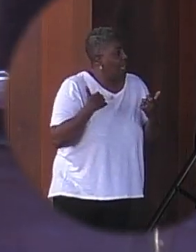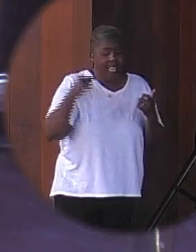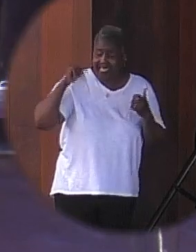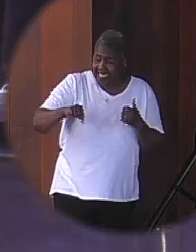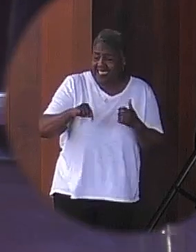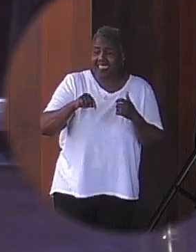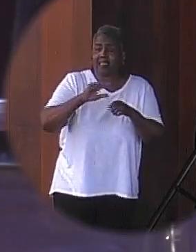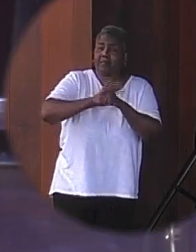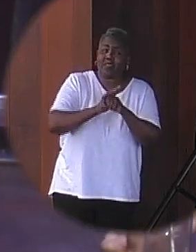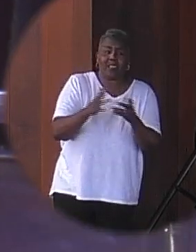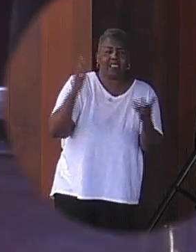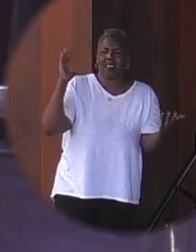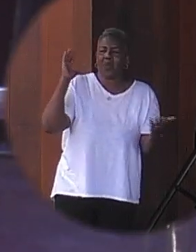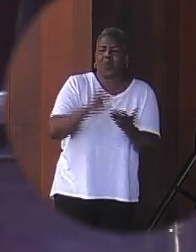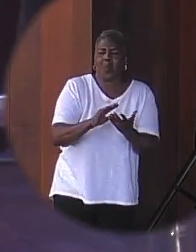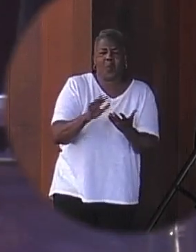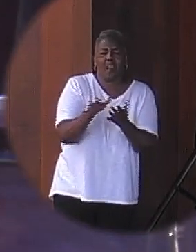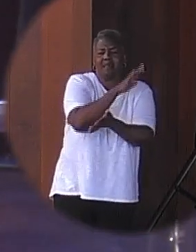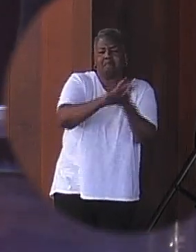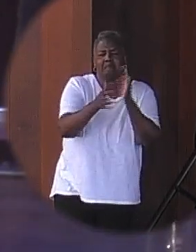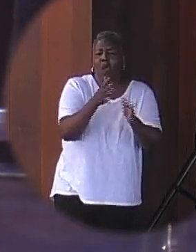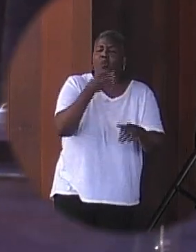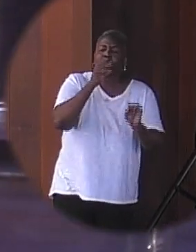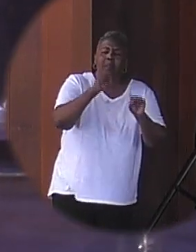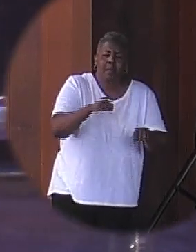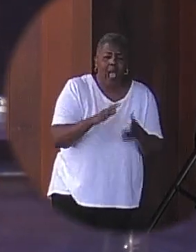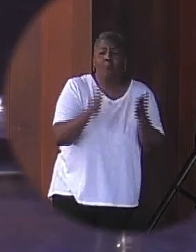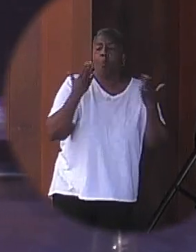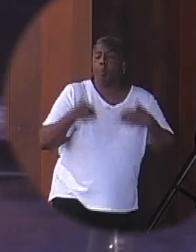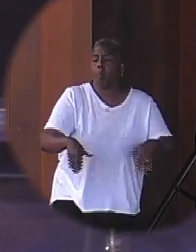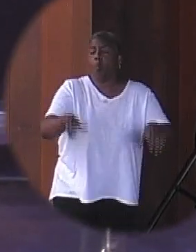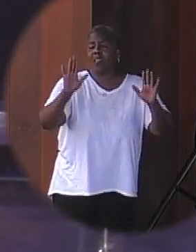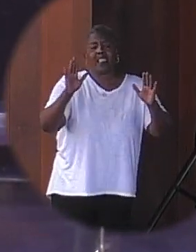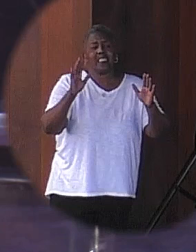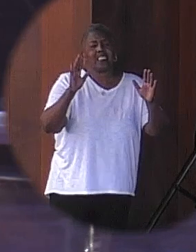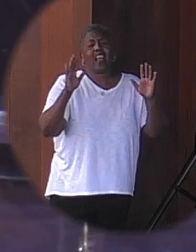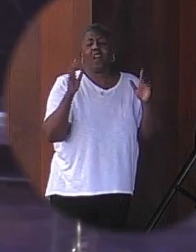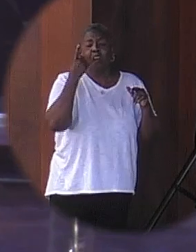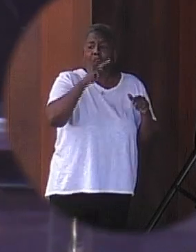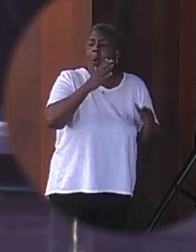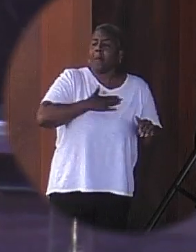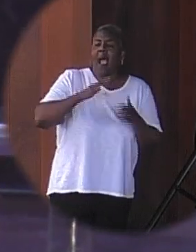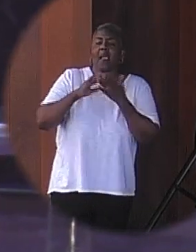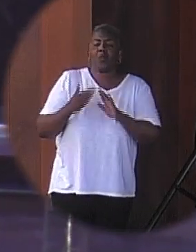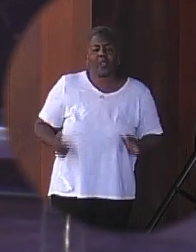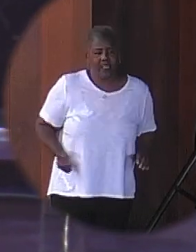down as soon as we can, and I'm willing to sacrifice for my